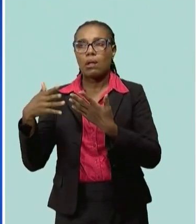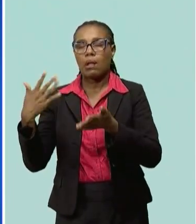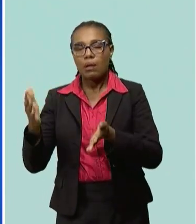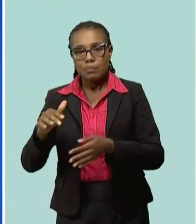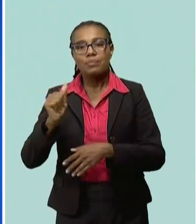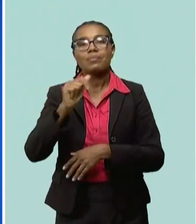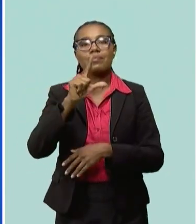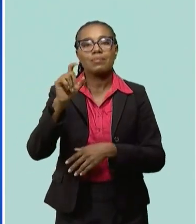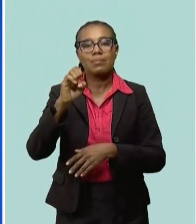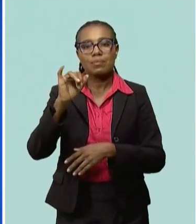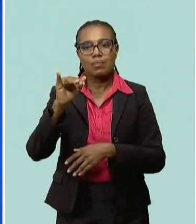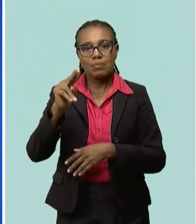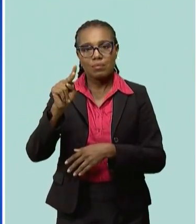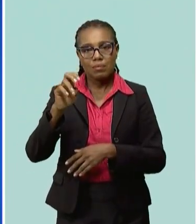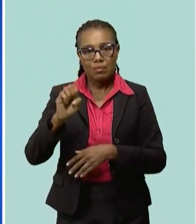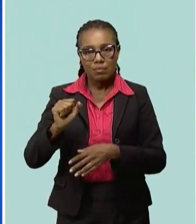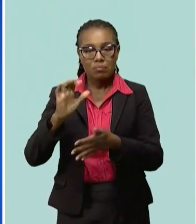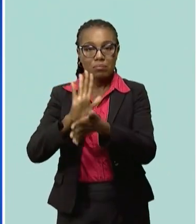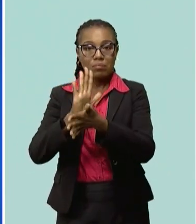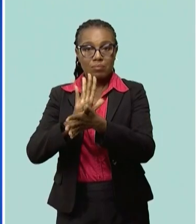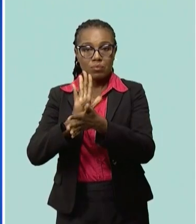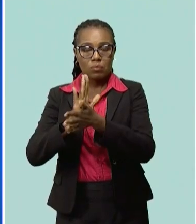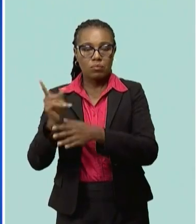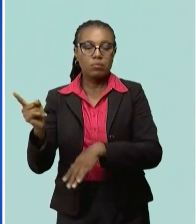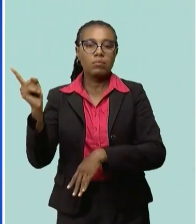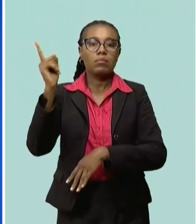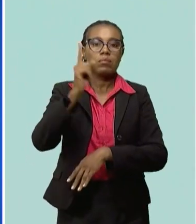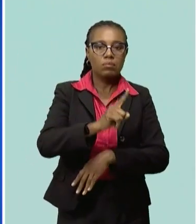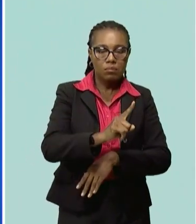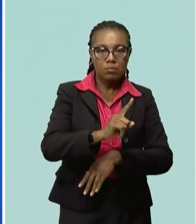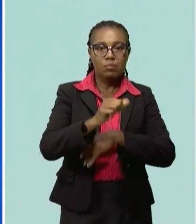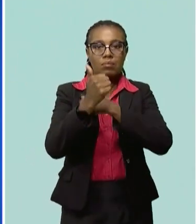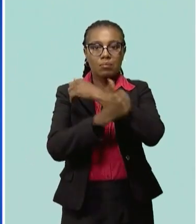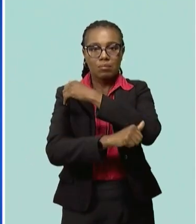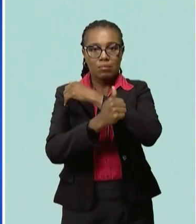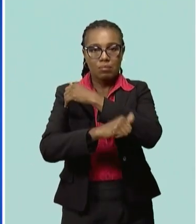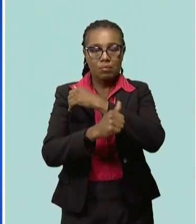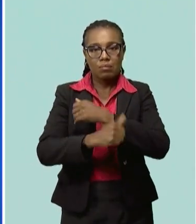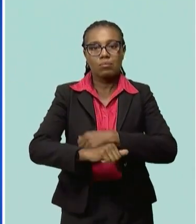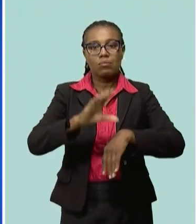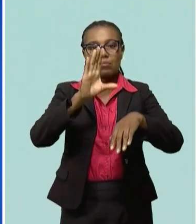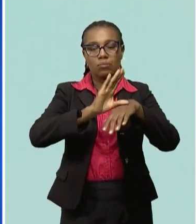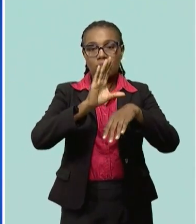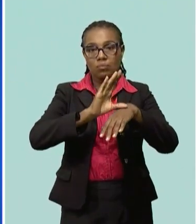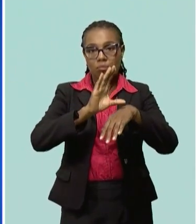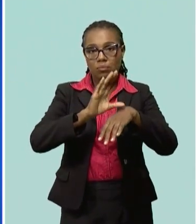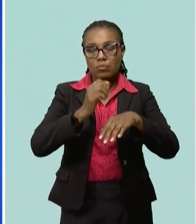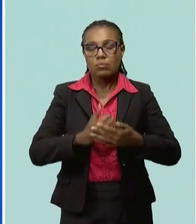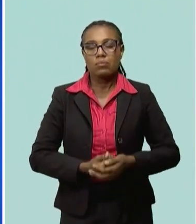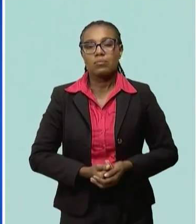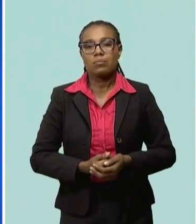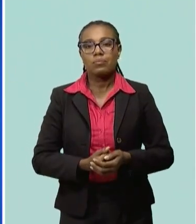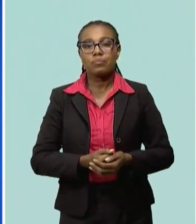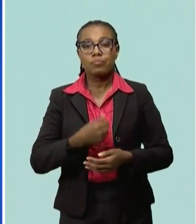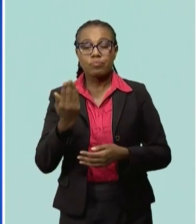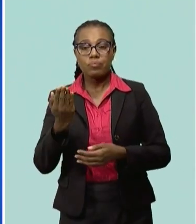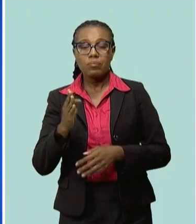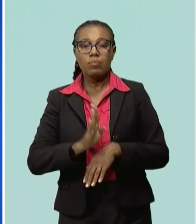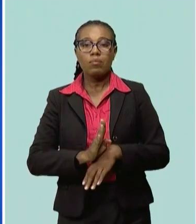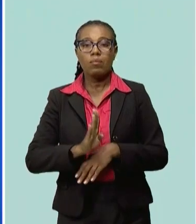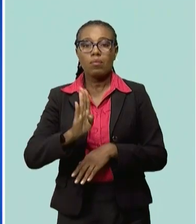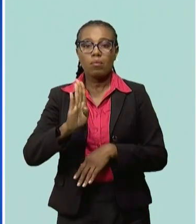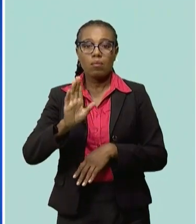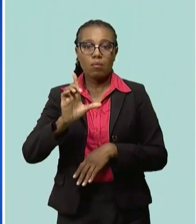Alliance School, right, Alliance School to St. Andrew's Parish Church. Moores Bottom, Hillaby, Bloomsbury.